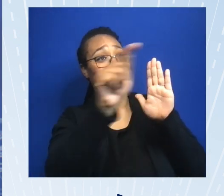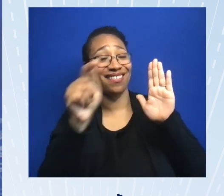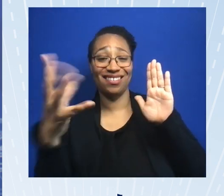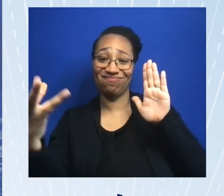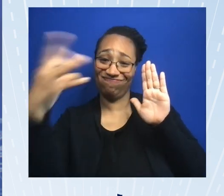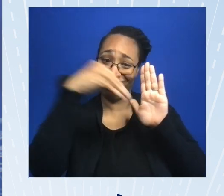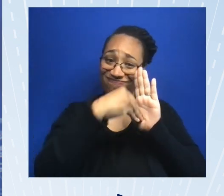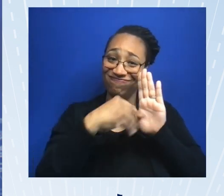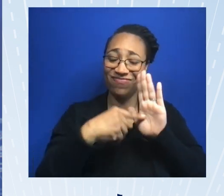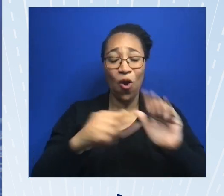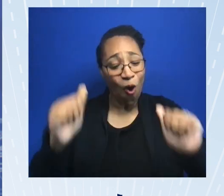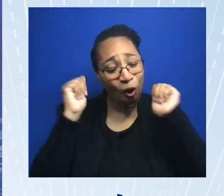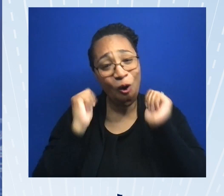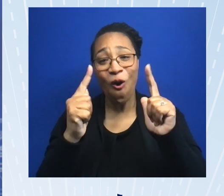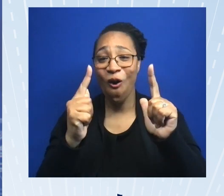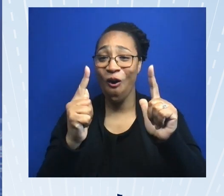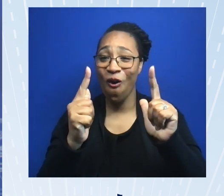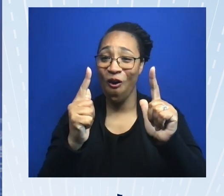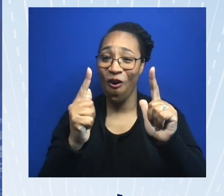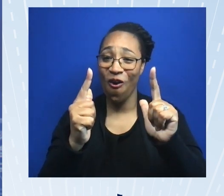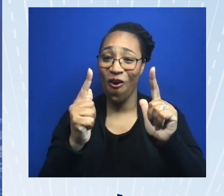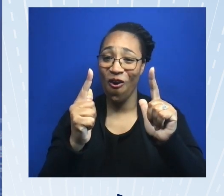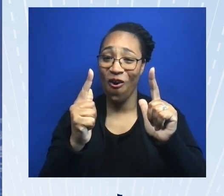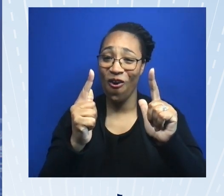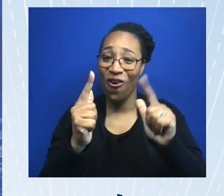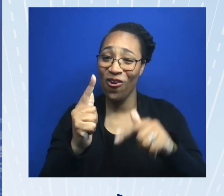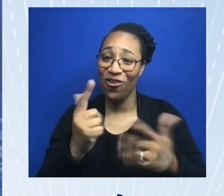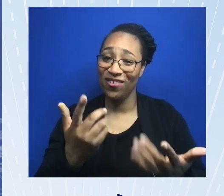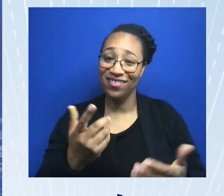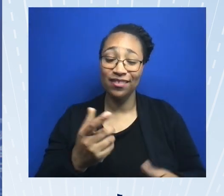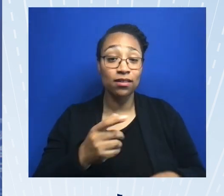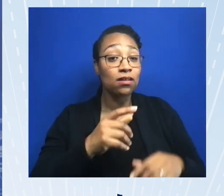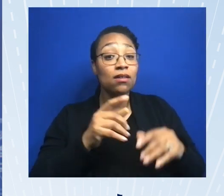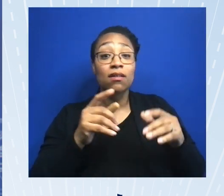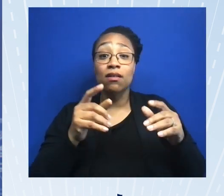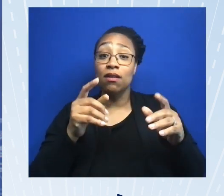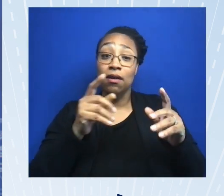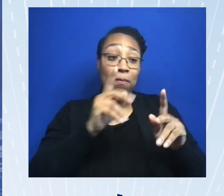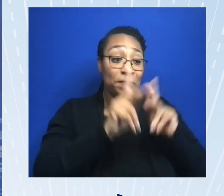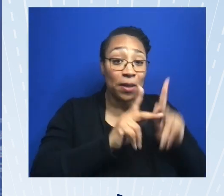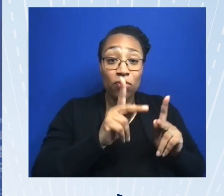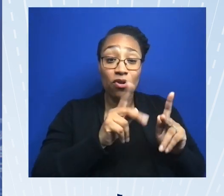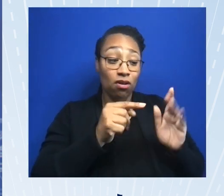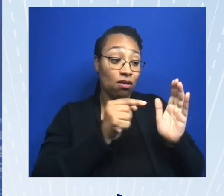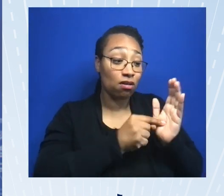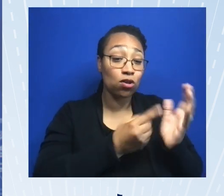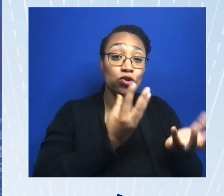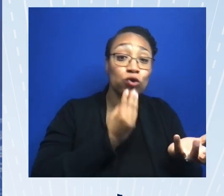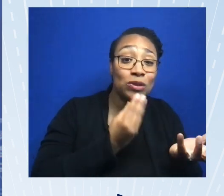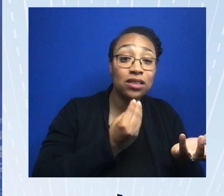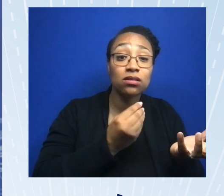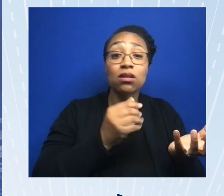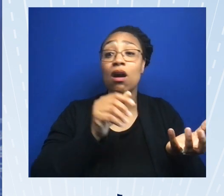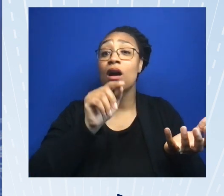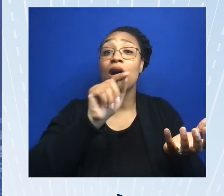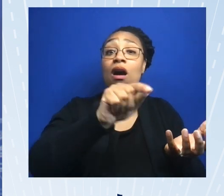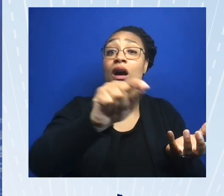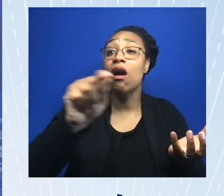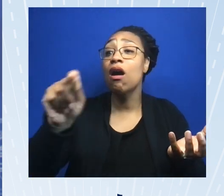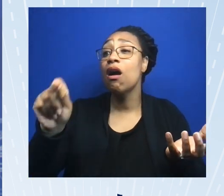of their Jewish neighbors and fellow citizens, but for the welfare of this nation and for the sake of